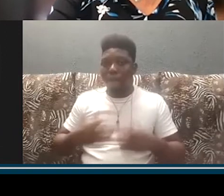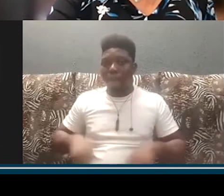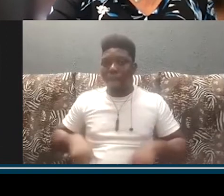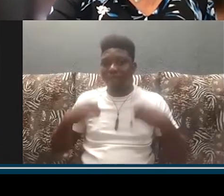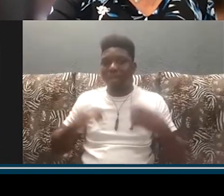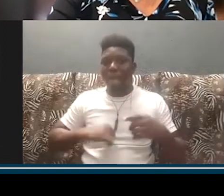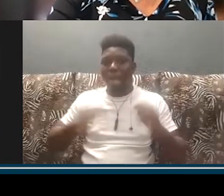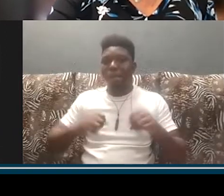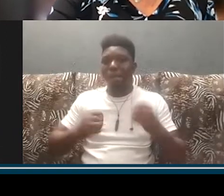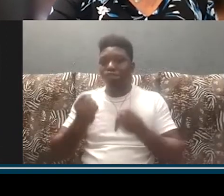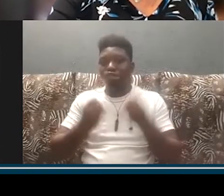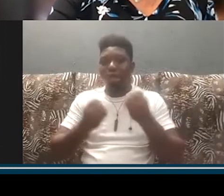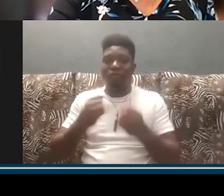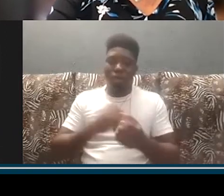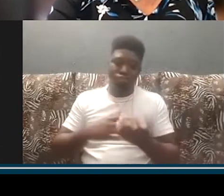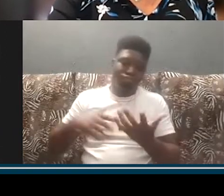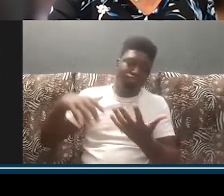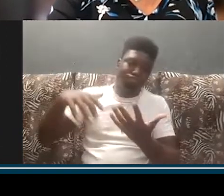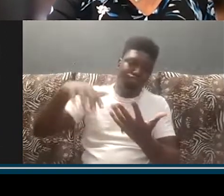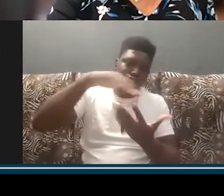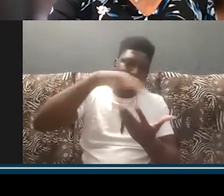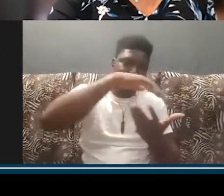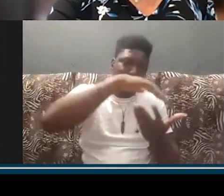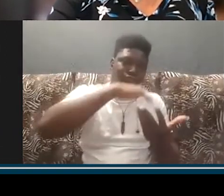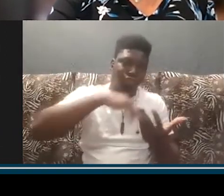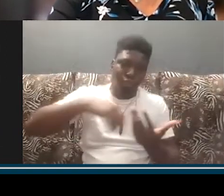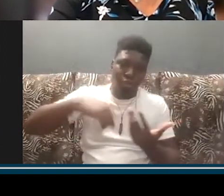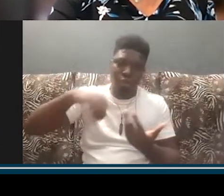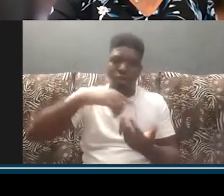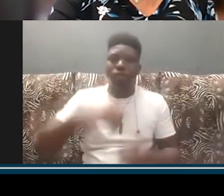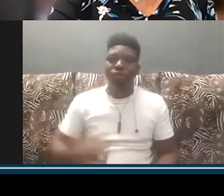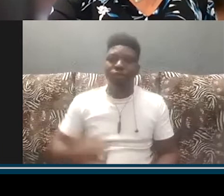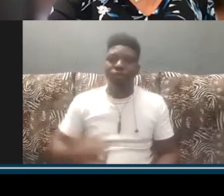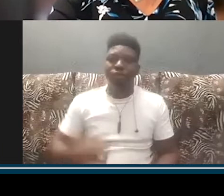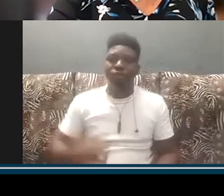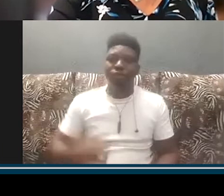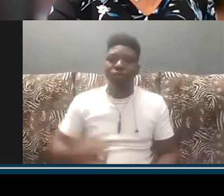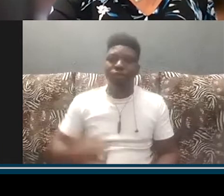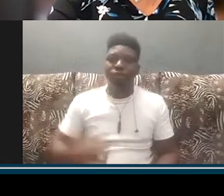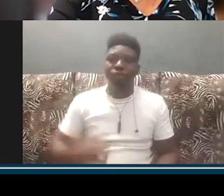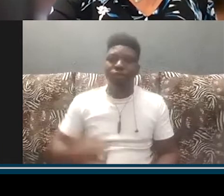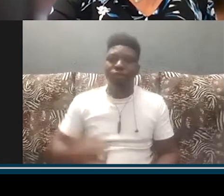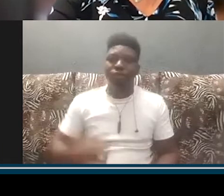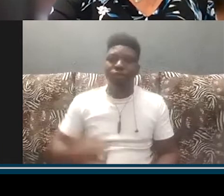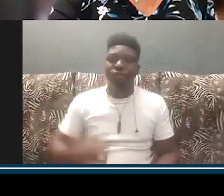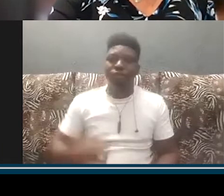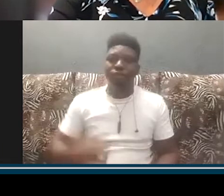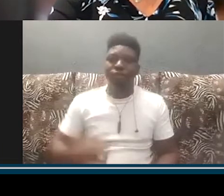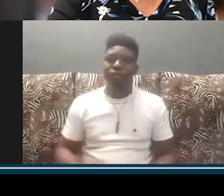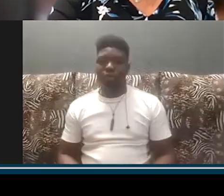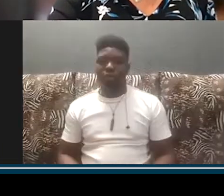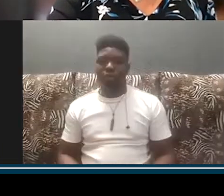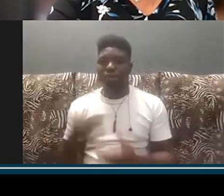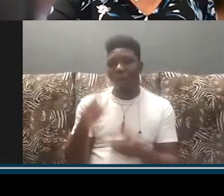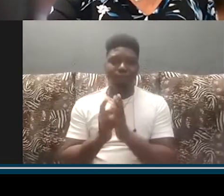around places in 10 minutes or 5 minutes. Probably place that takes 10 minutes for people who